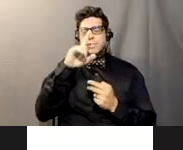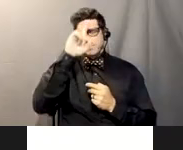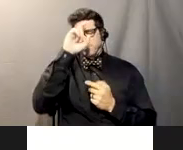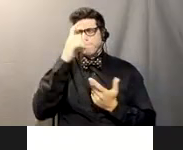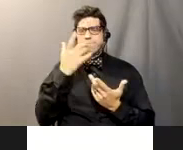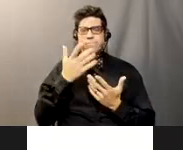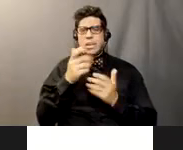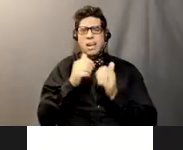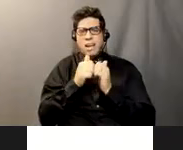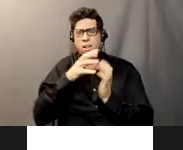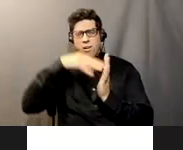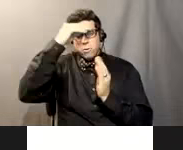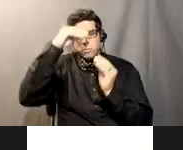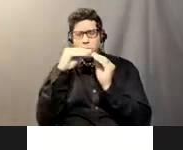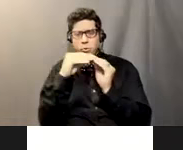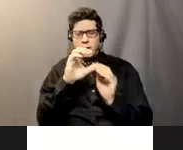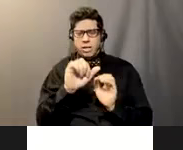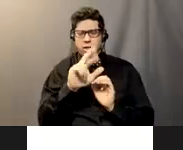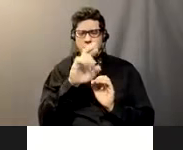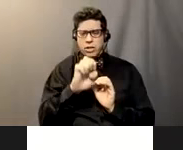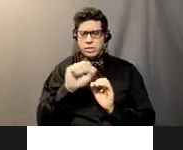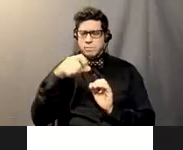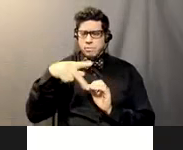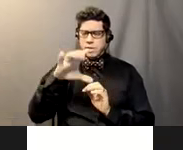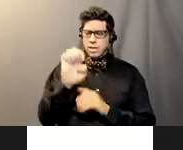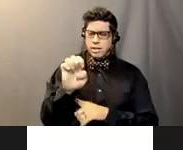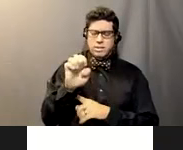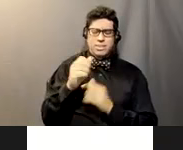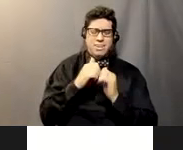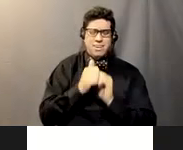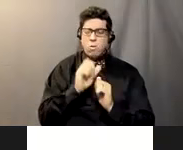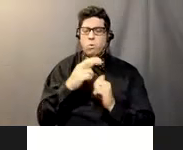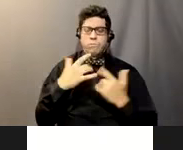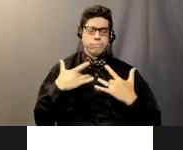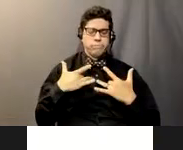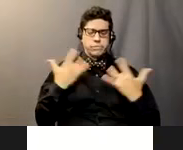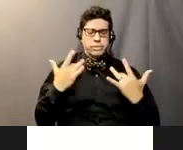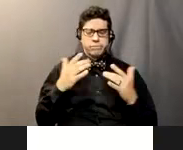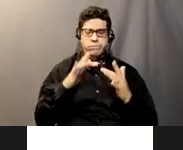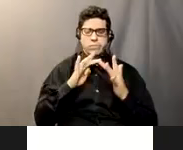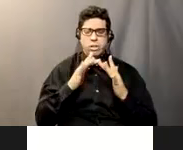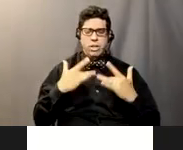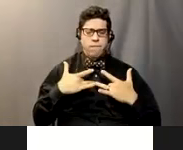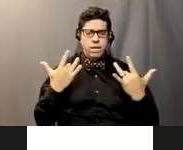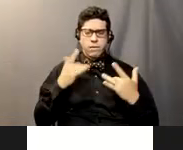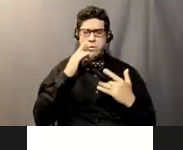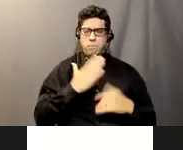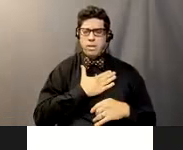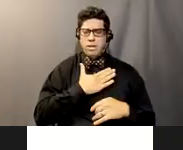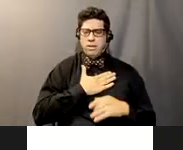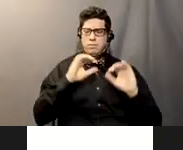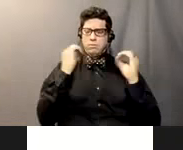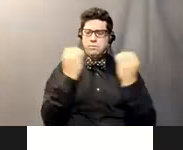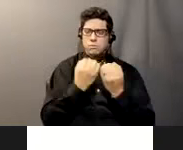I learn more about the care spaces, or maybe how do I do an online event for my employees in my organization